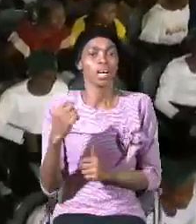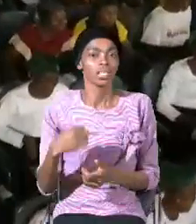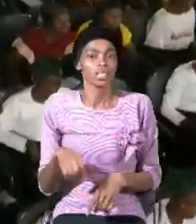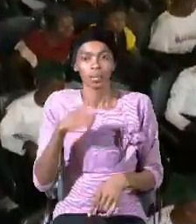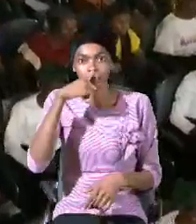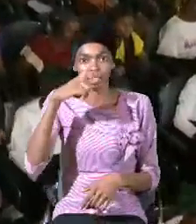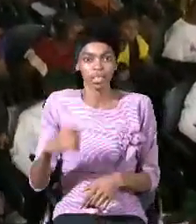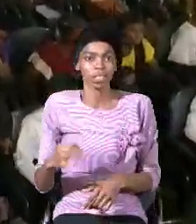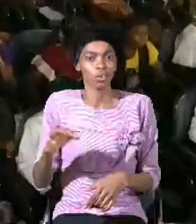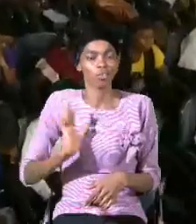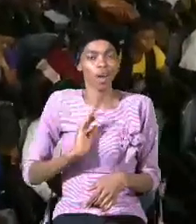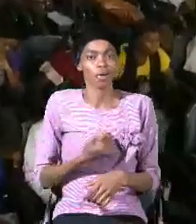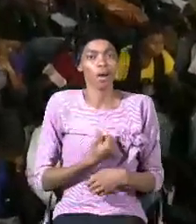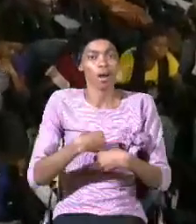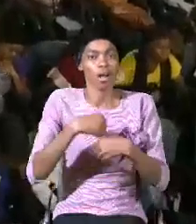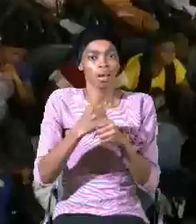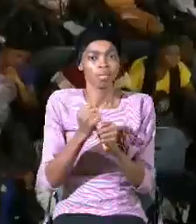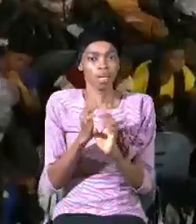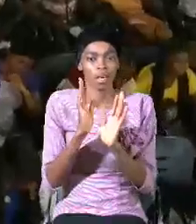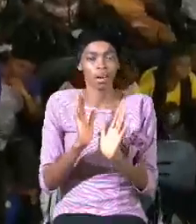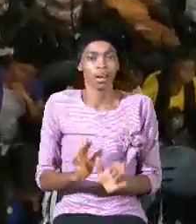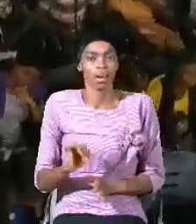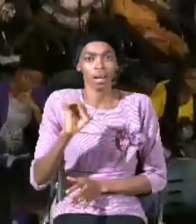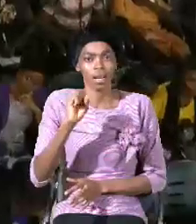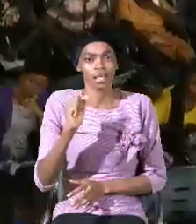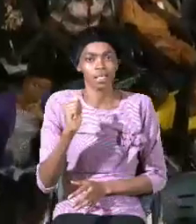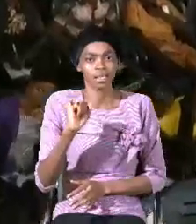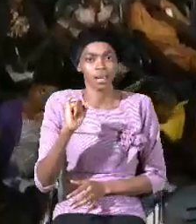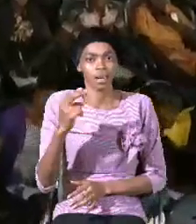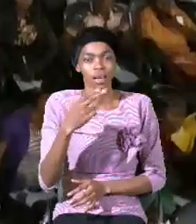I want you to look at Isaiah chapter